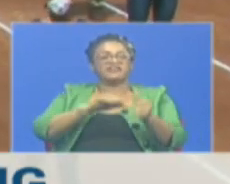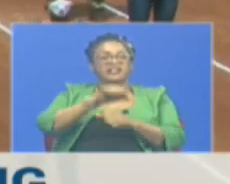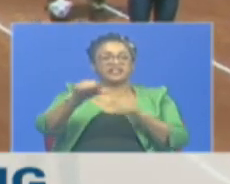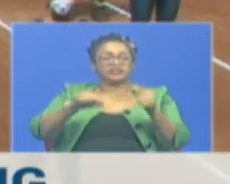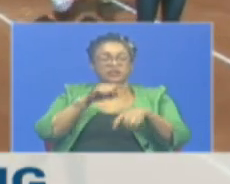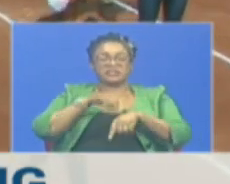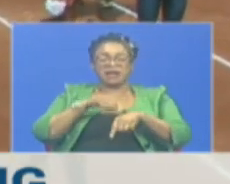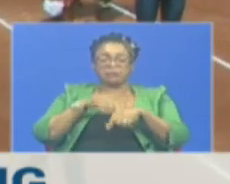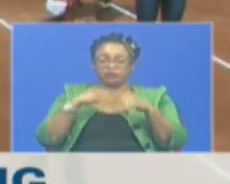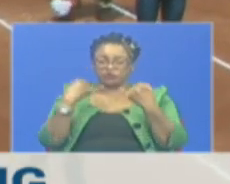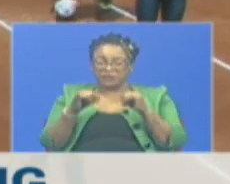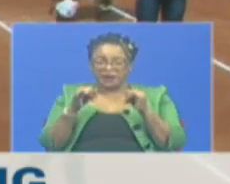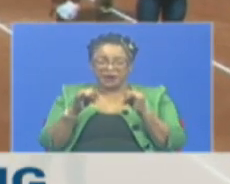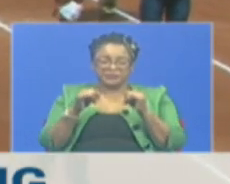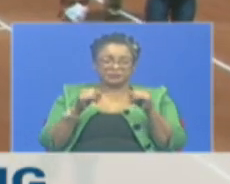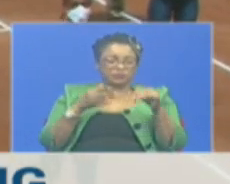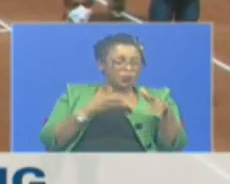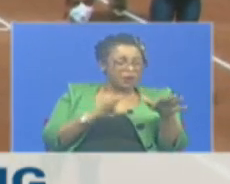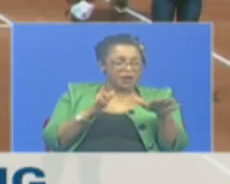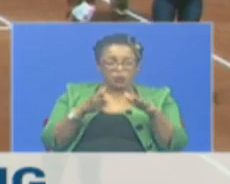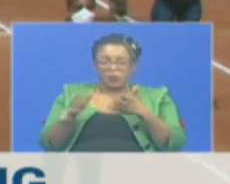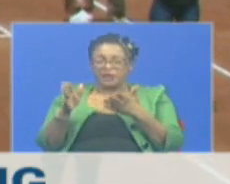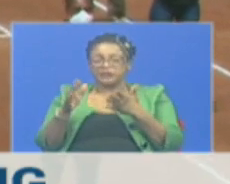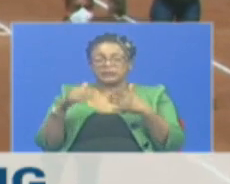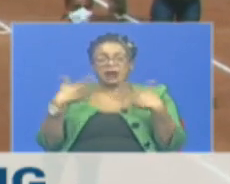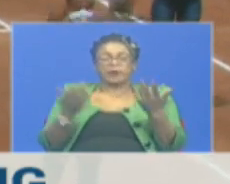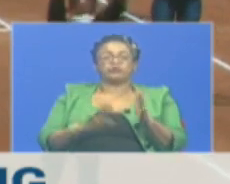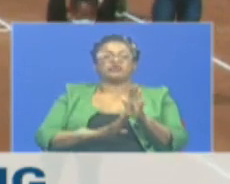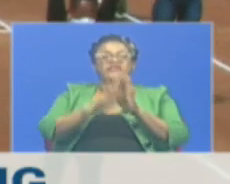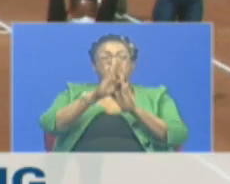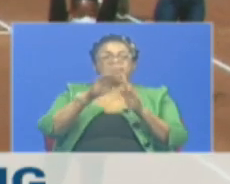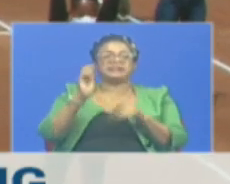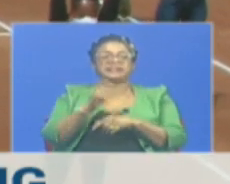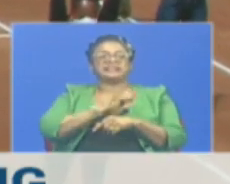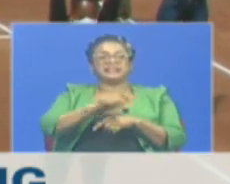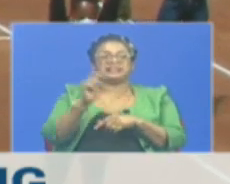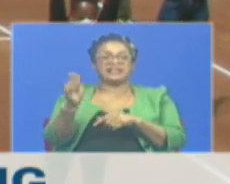loose strings in developing tennis in the country.